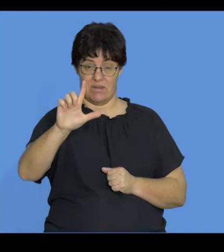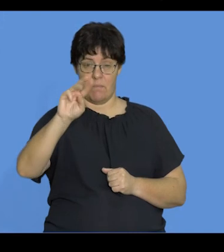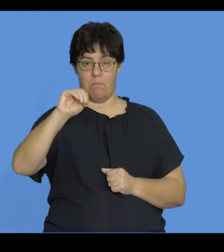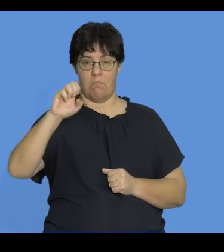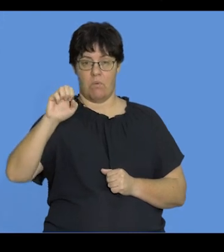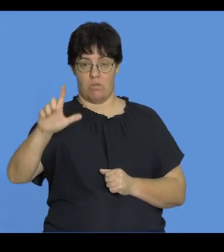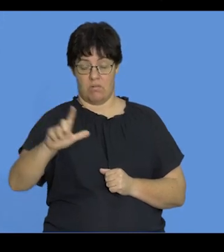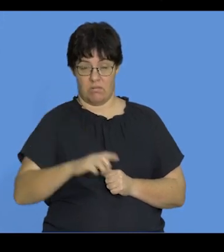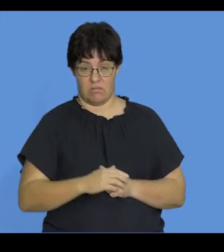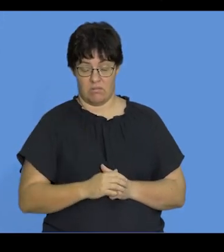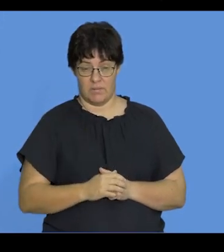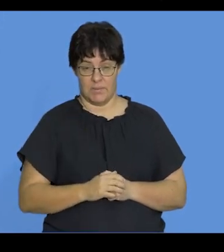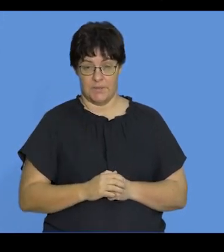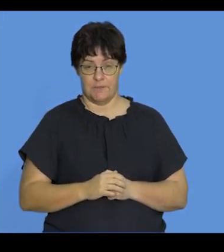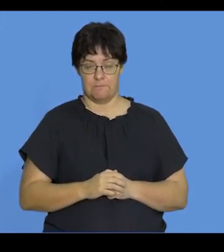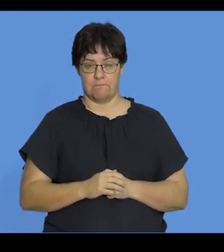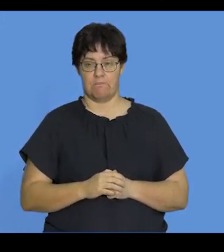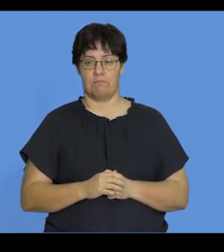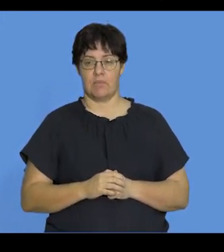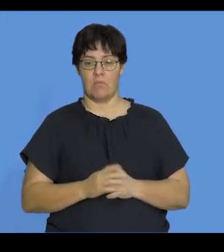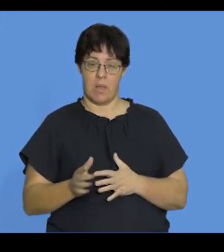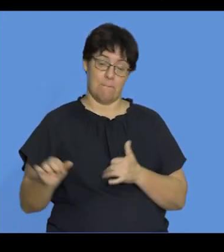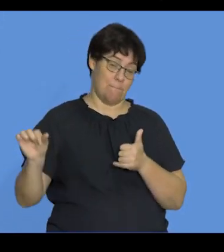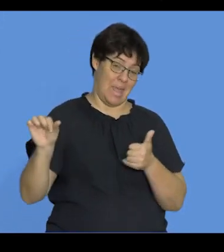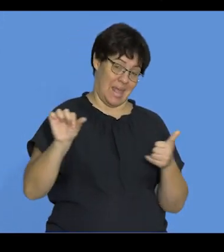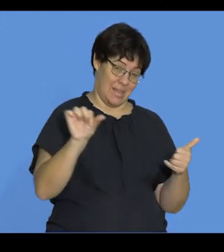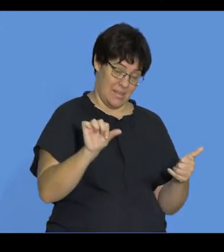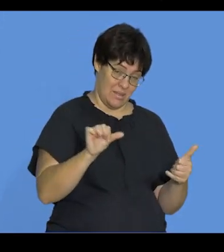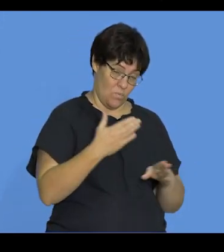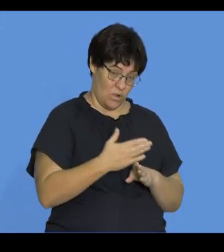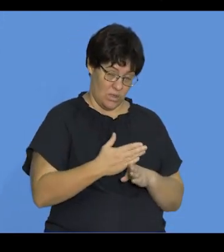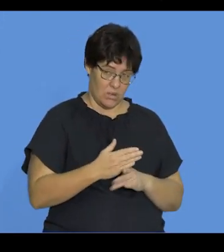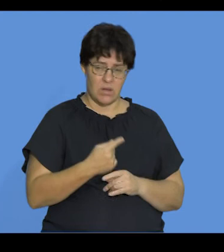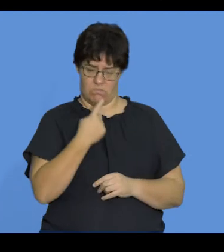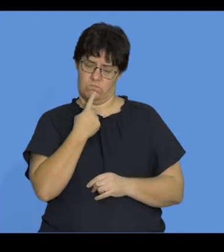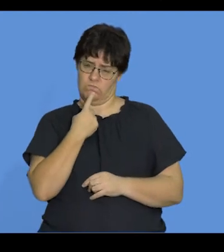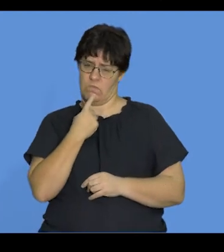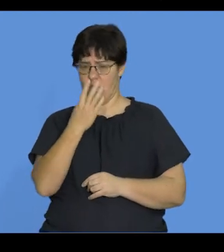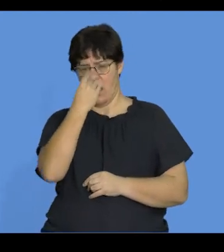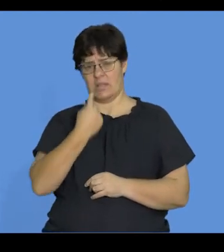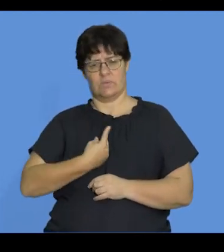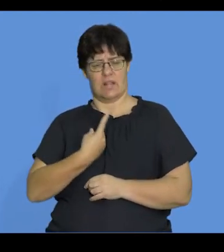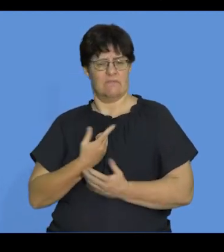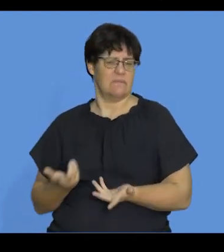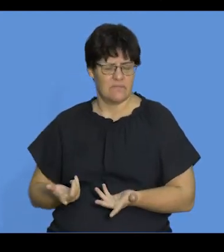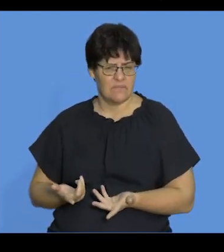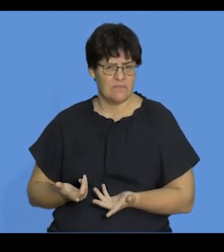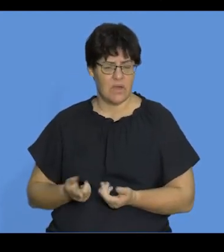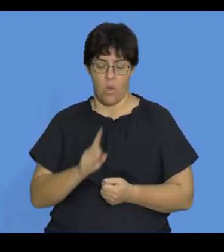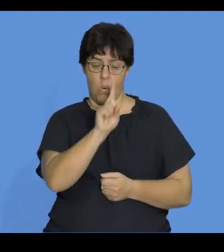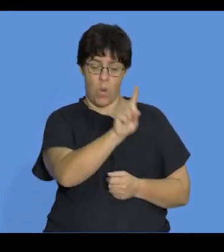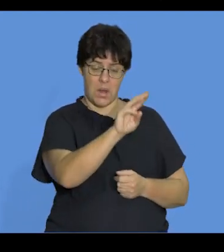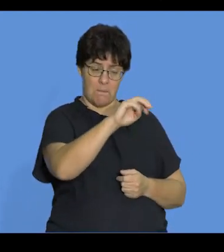0.047 moles, okay? Now, if we work backwards, we would ask ourselves that if